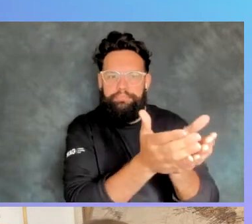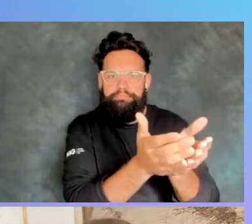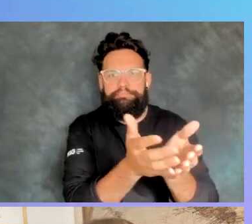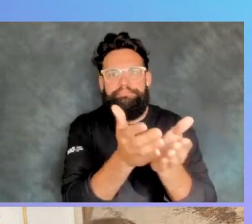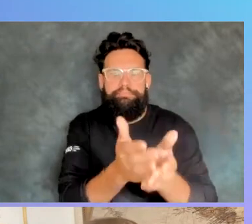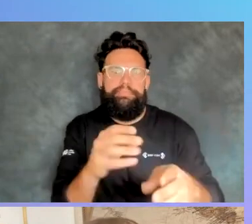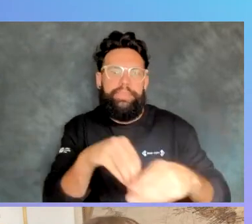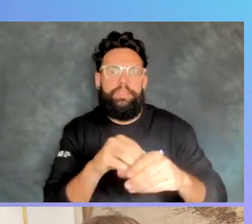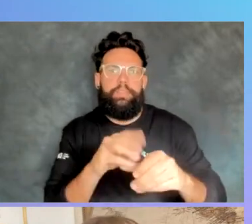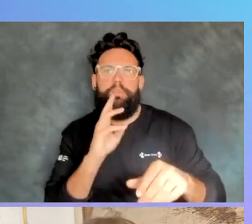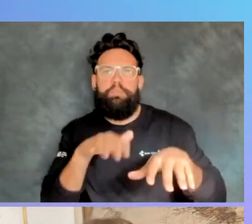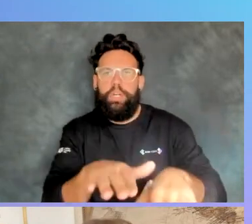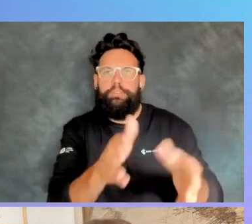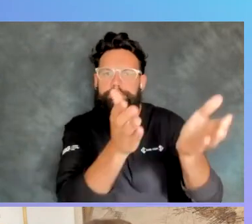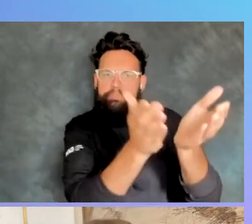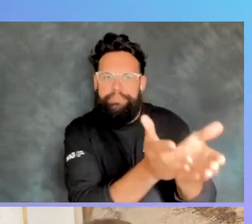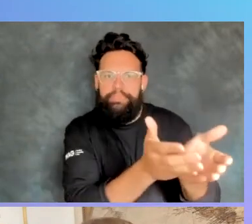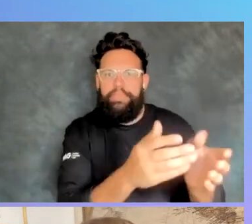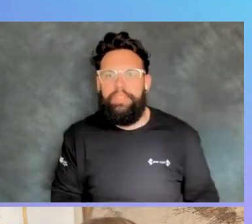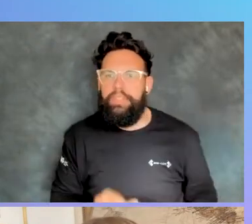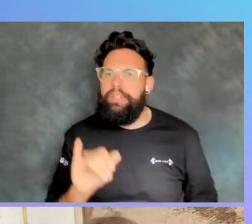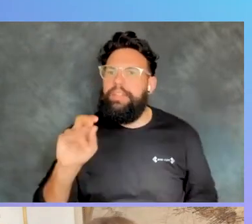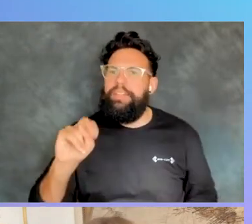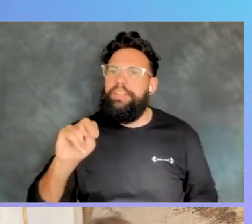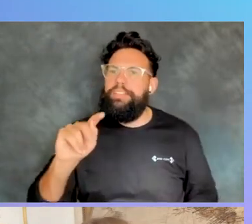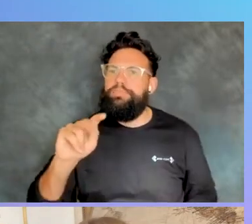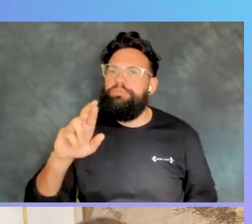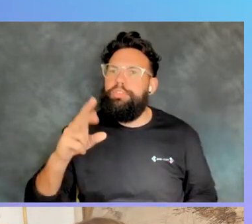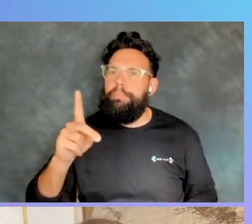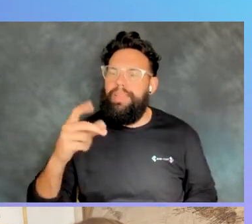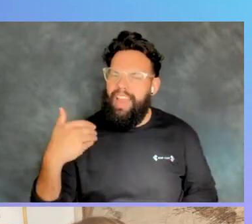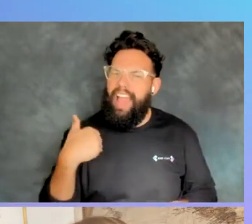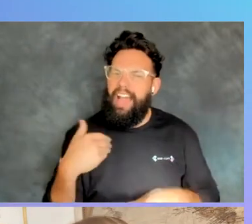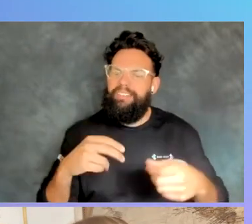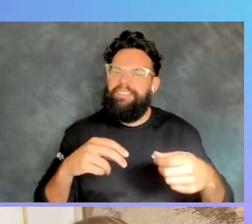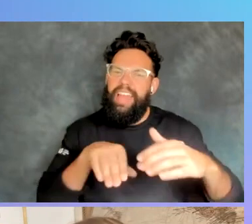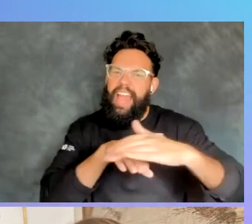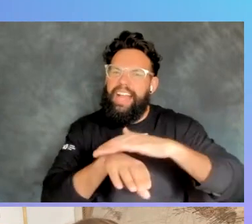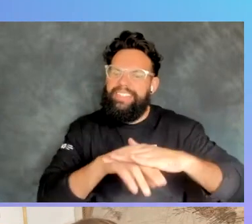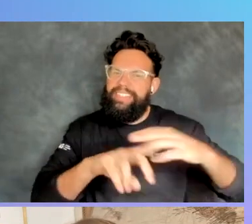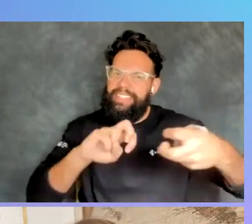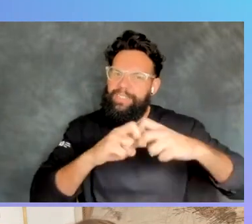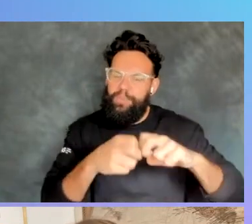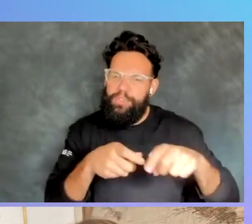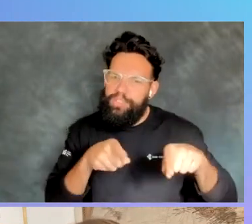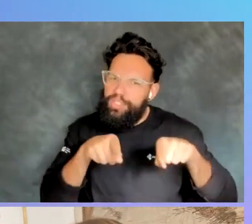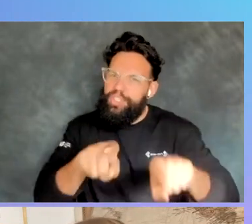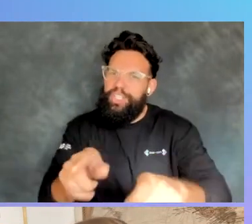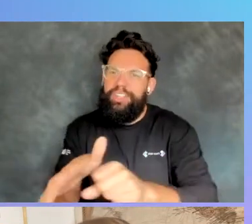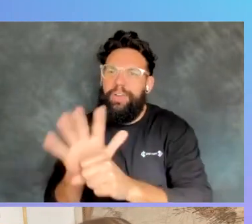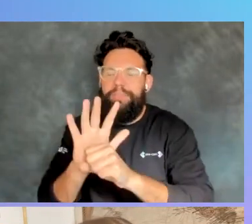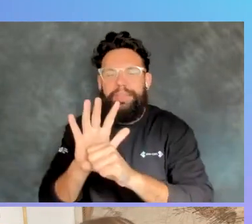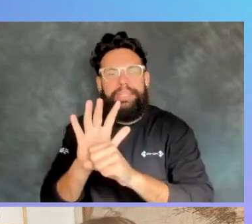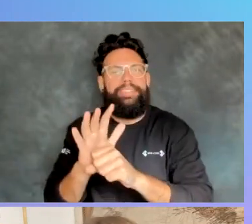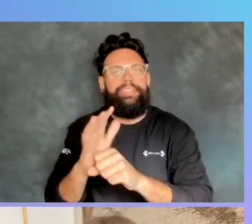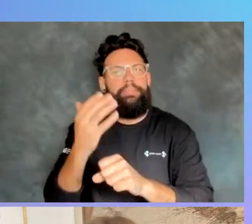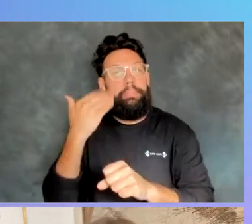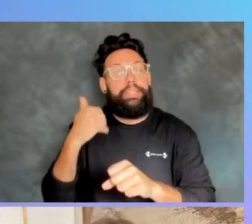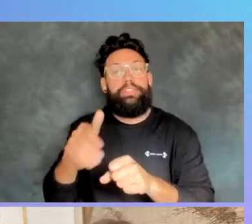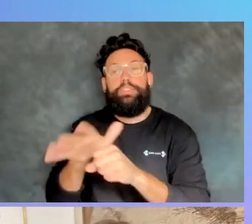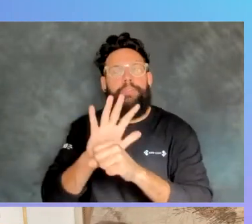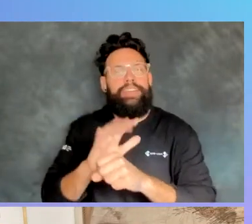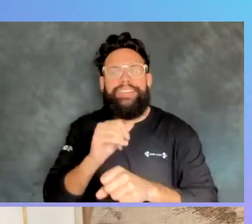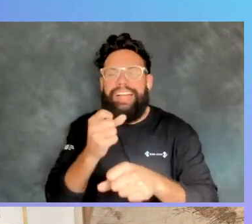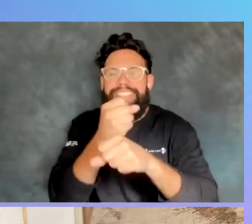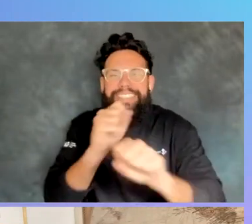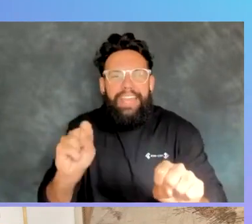the Intrepid had some access issues during COVID when it really wasn't safe any longer to have in-person accessibility tours. And